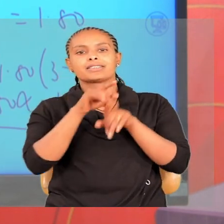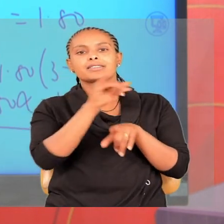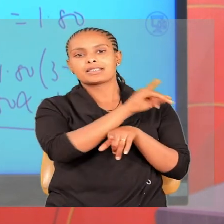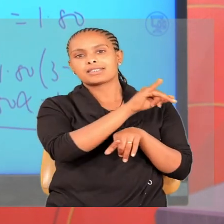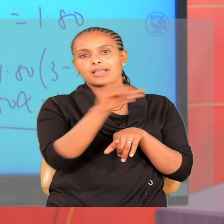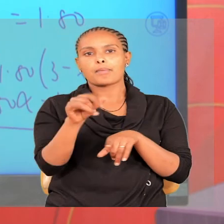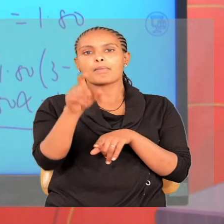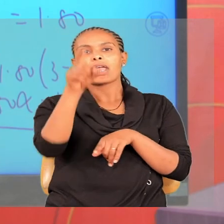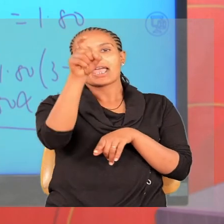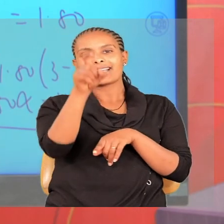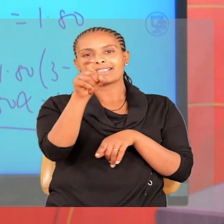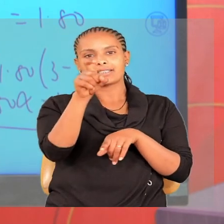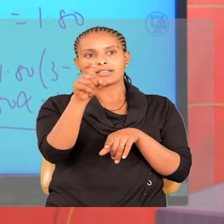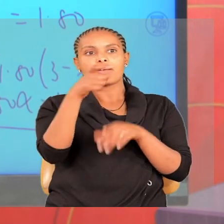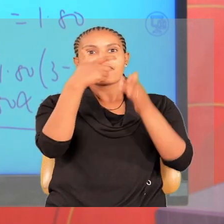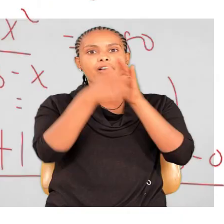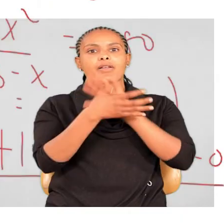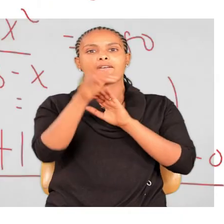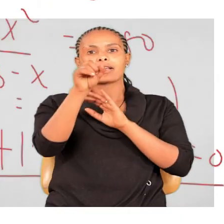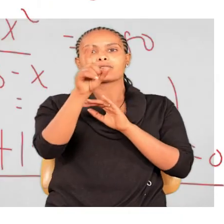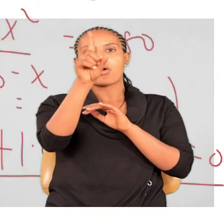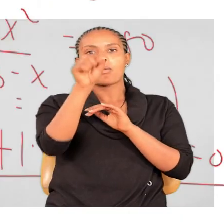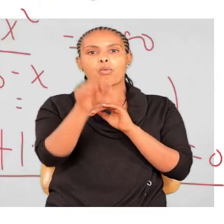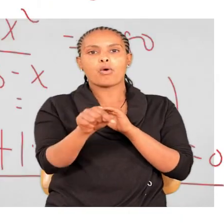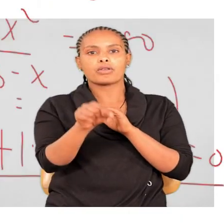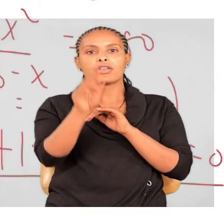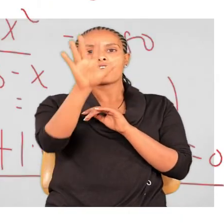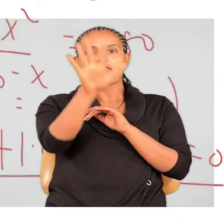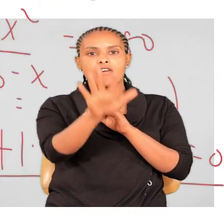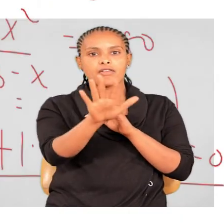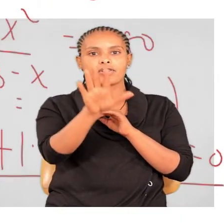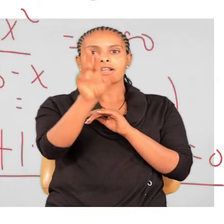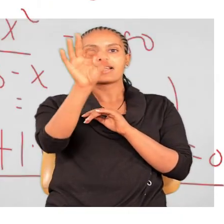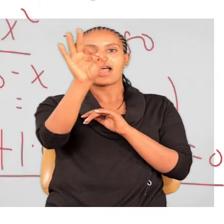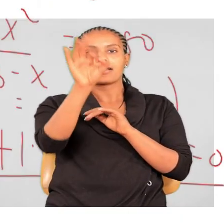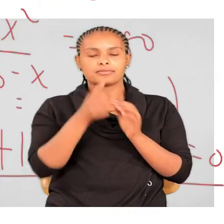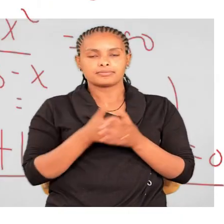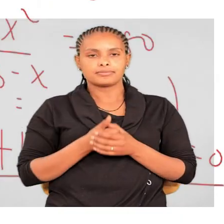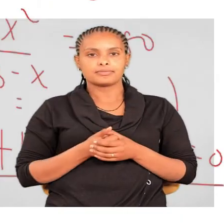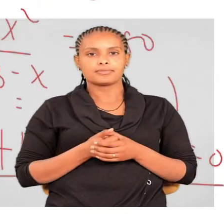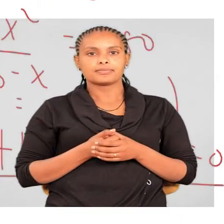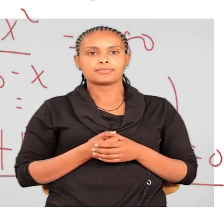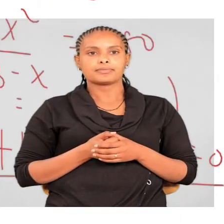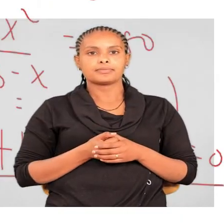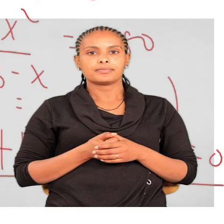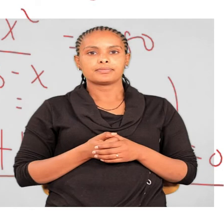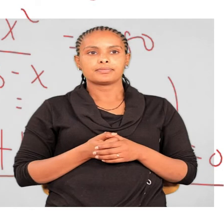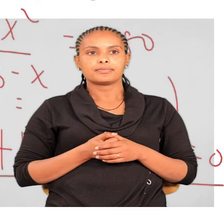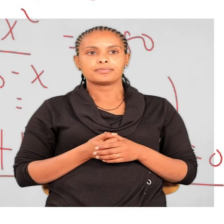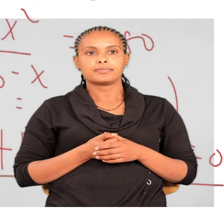which is x. The value of x is 1.59.